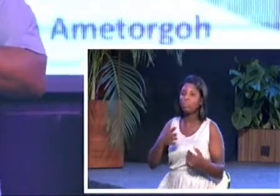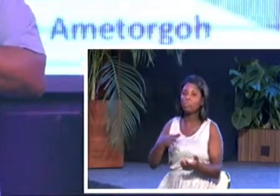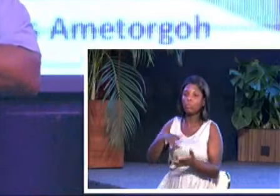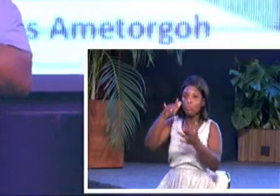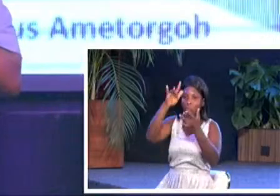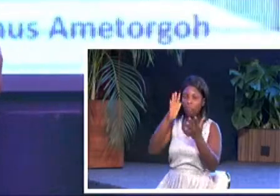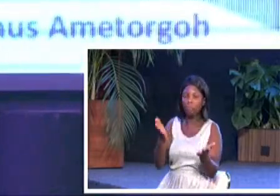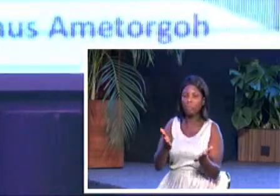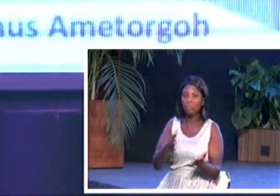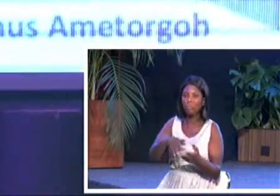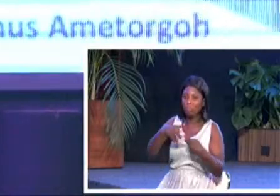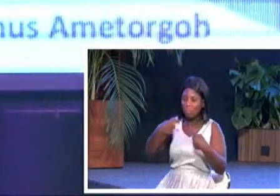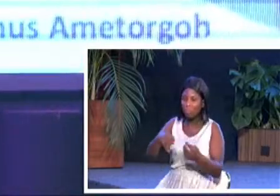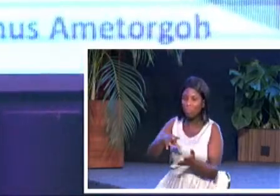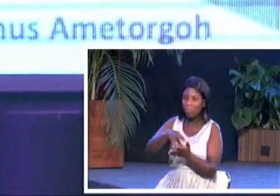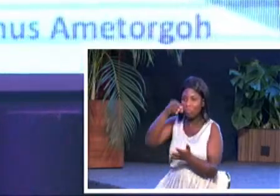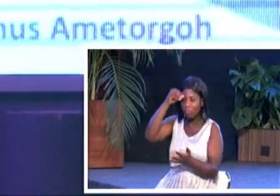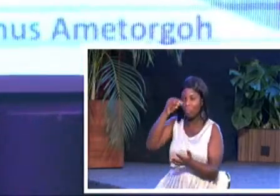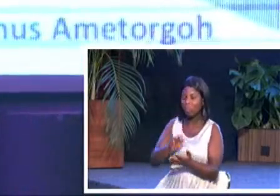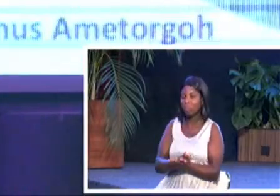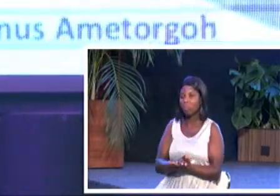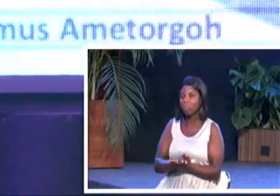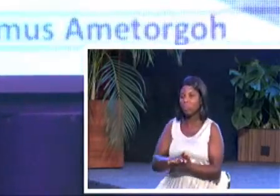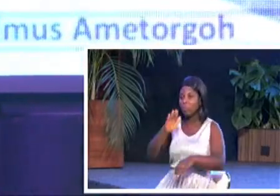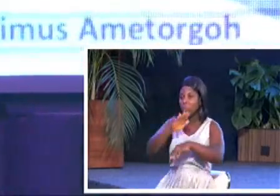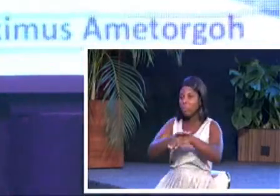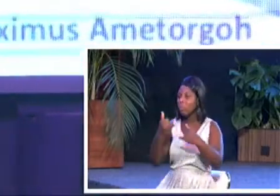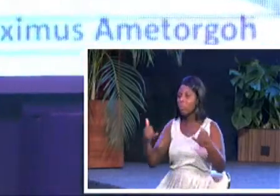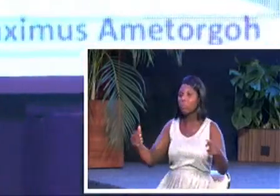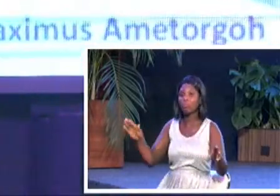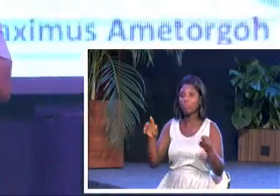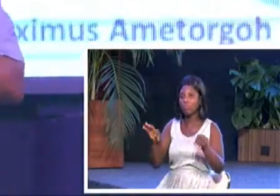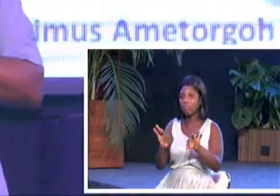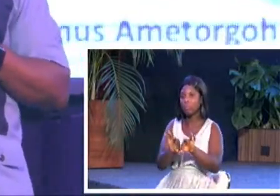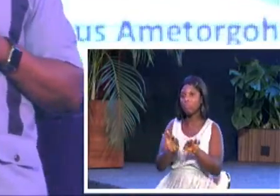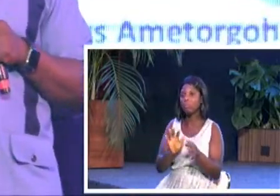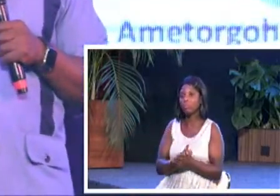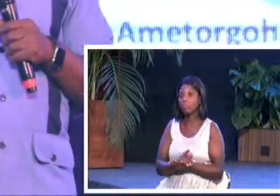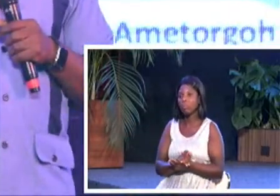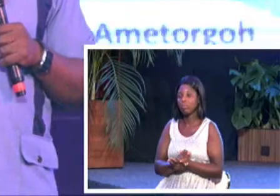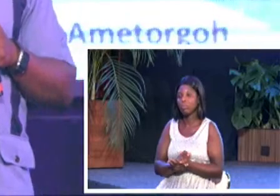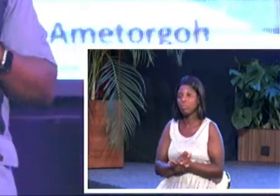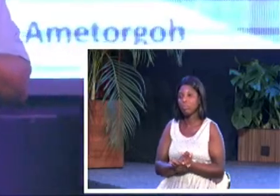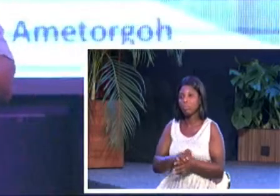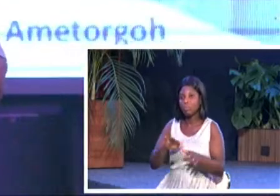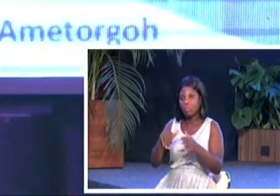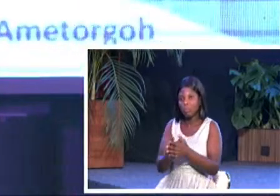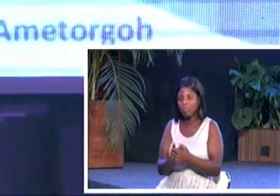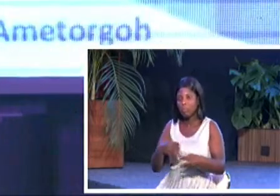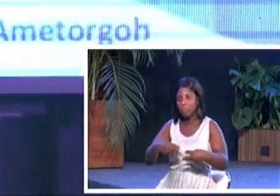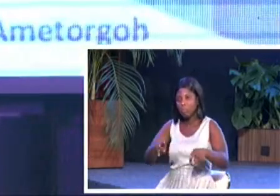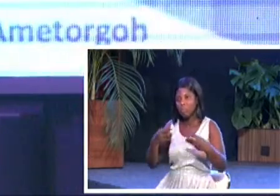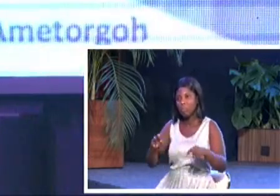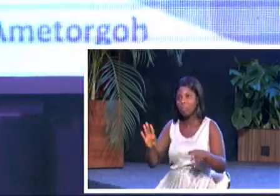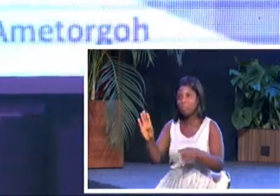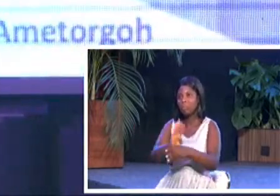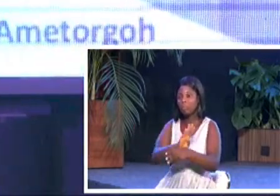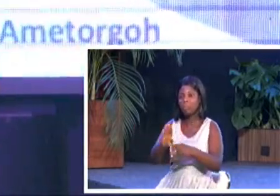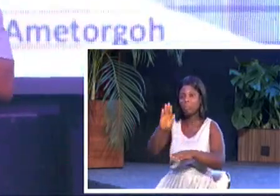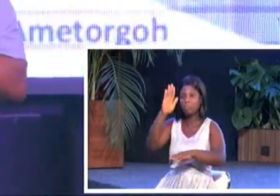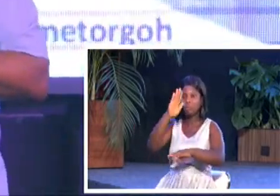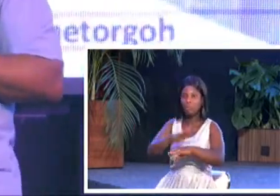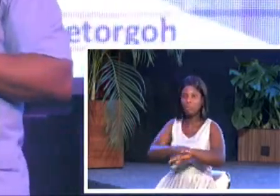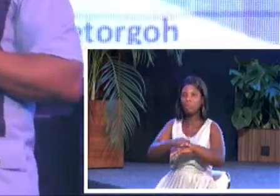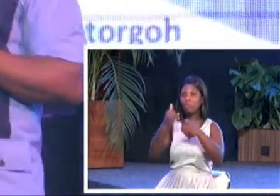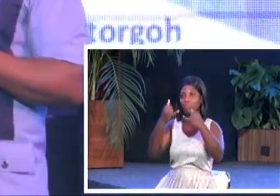be thinking about that. Online inventory, we have digital payments manager, then they have even fulfillment manager,